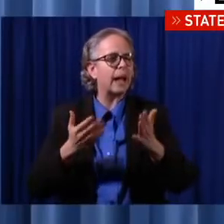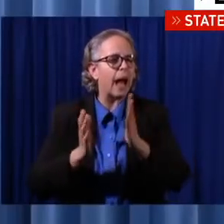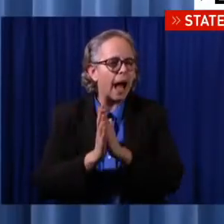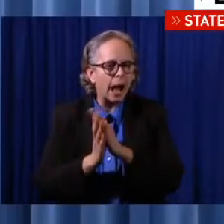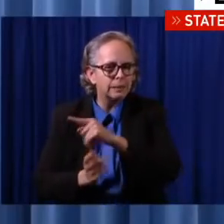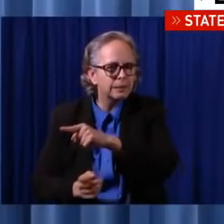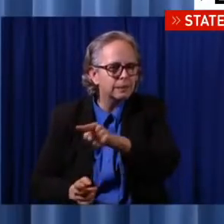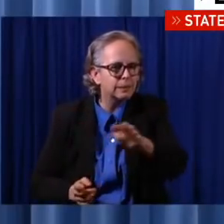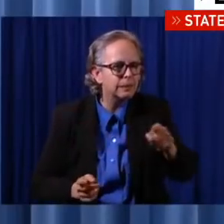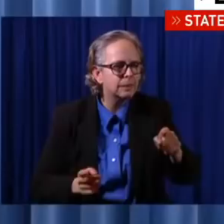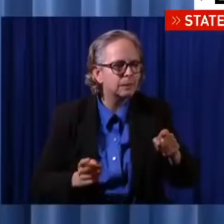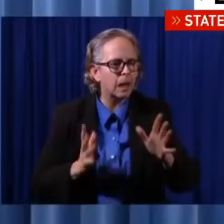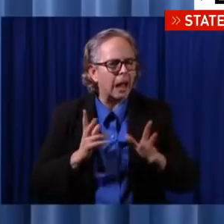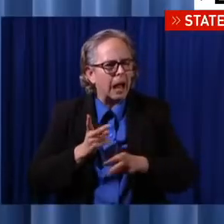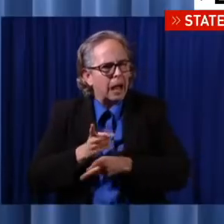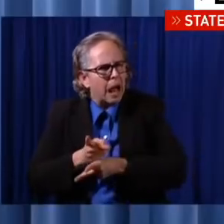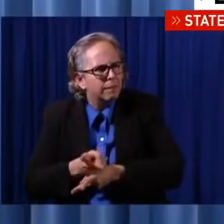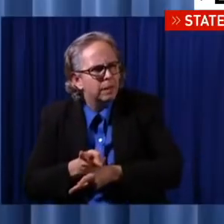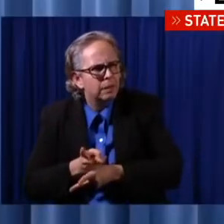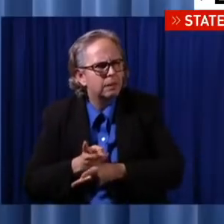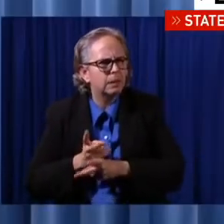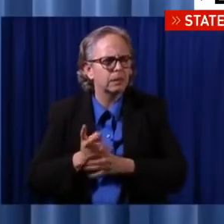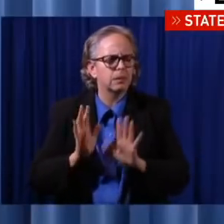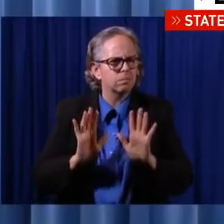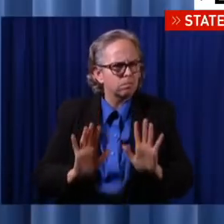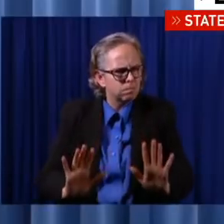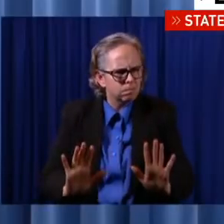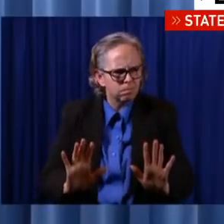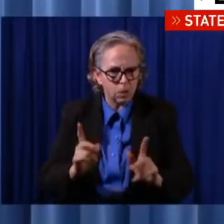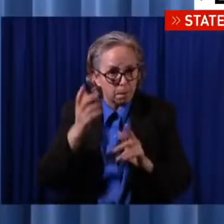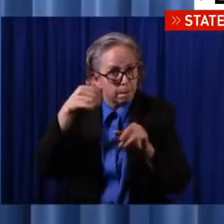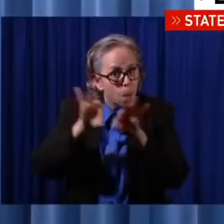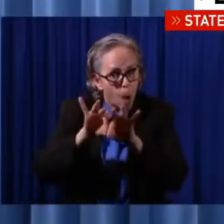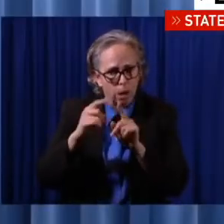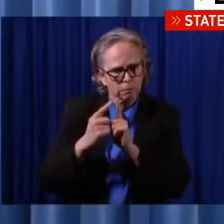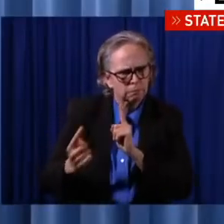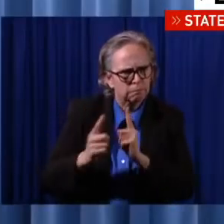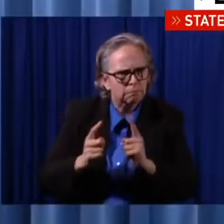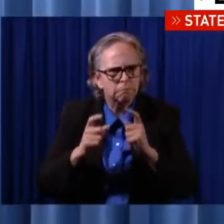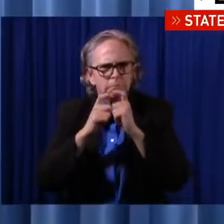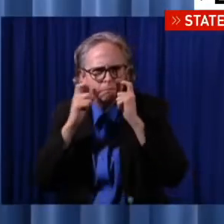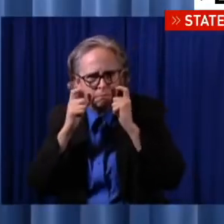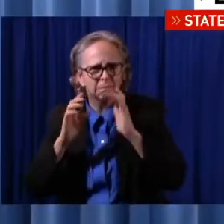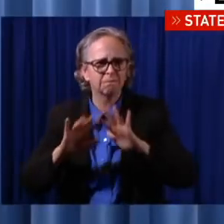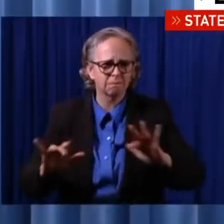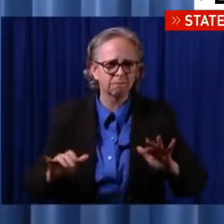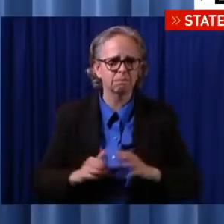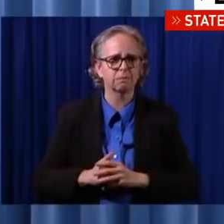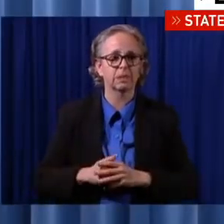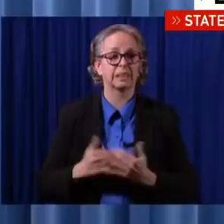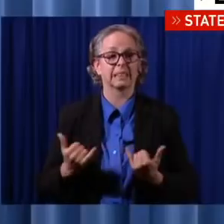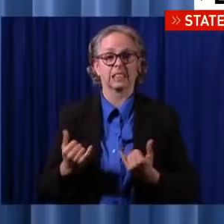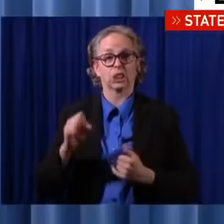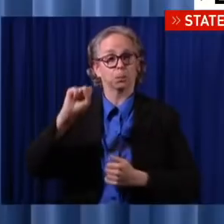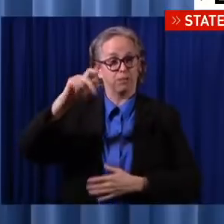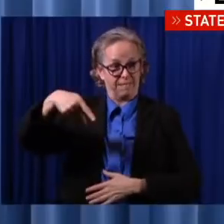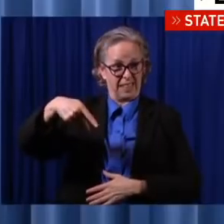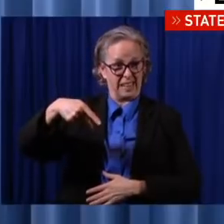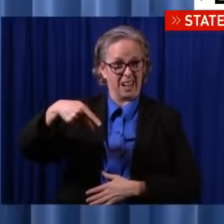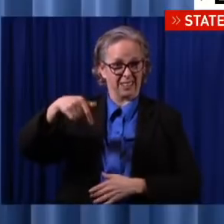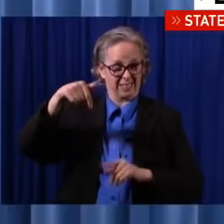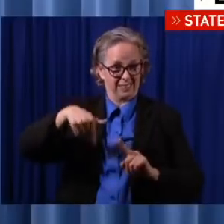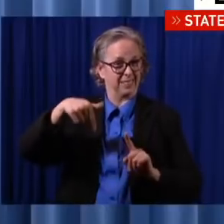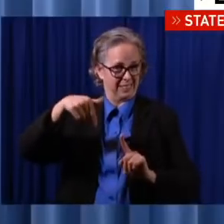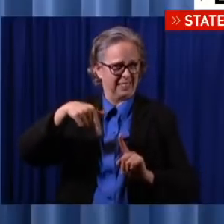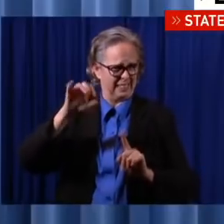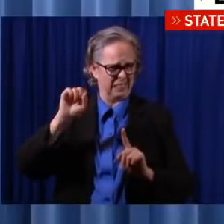cautious. I came across an article today in today's Springfield News and Sun about COVID-19 outbreak